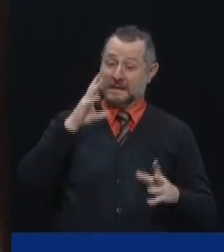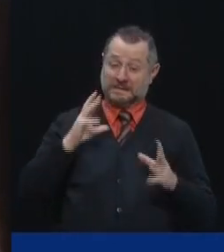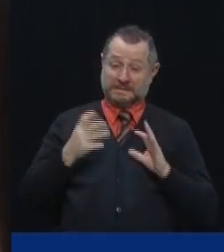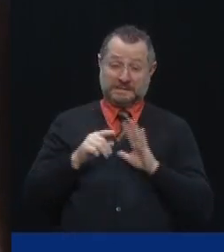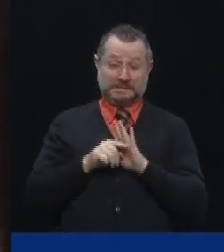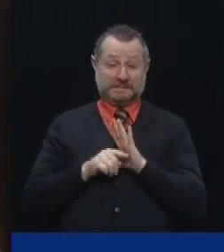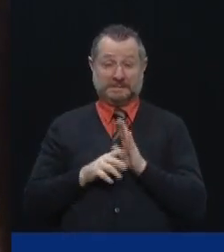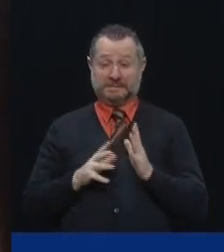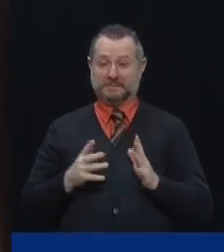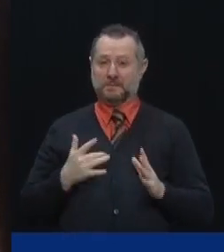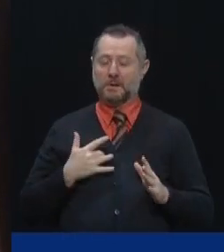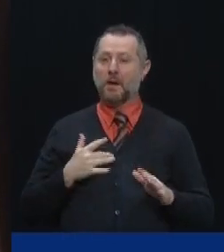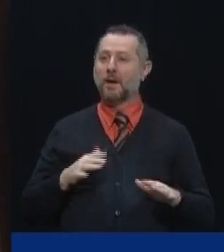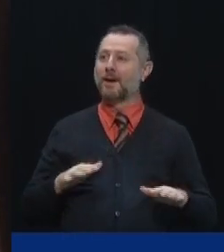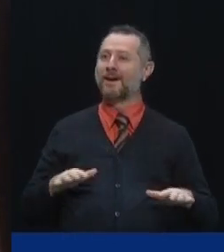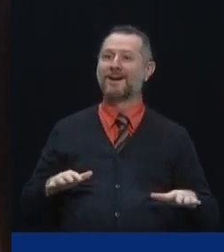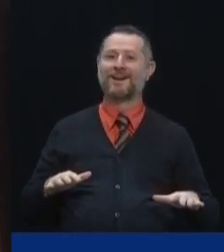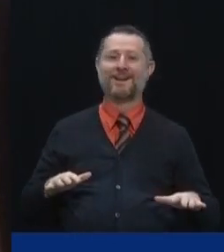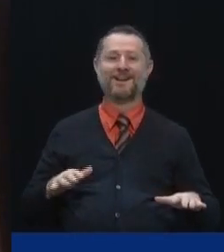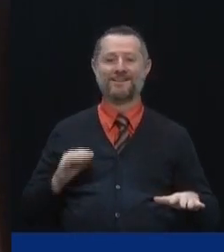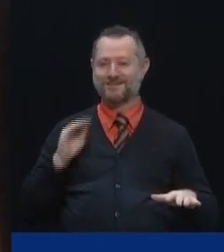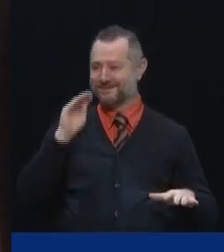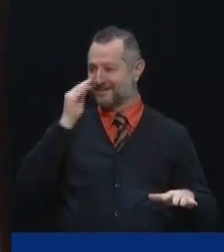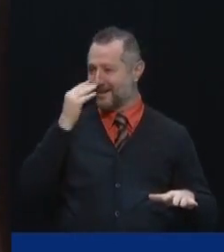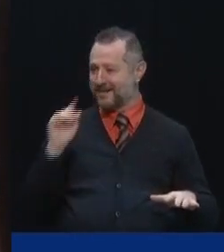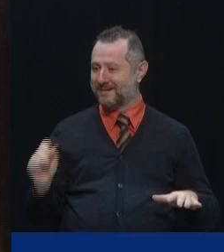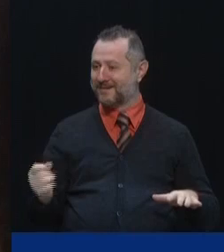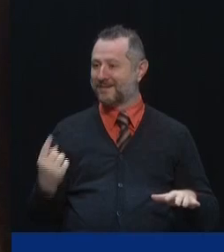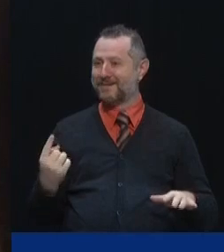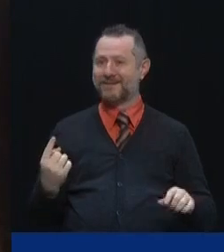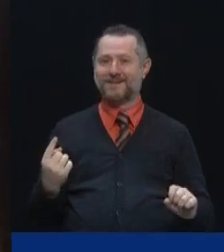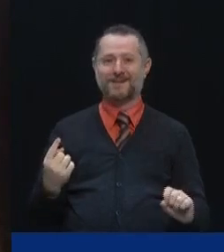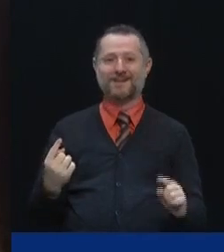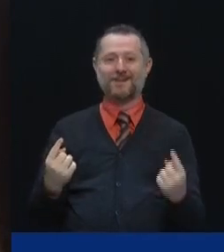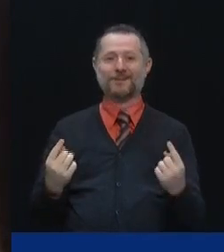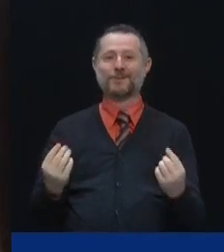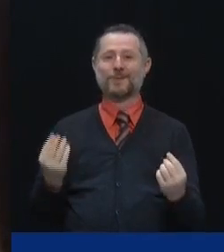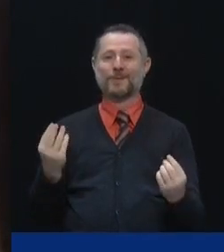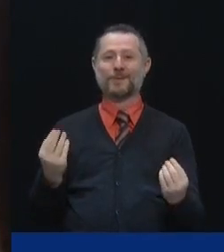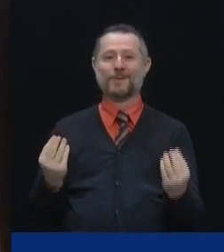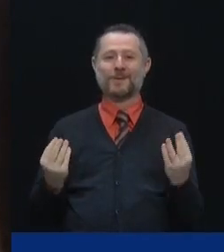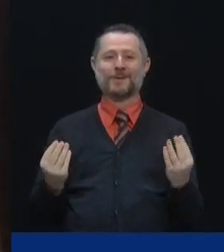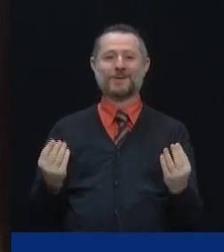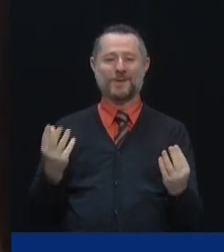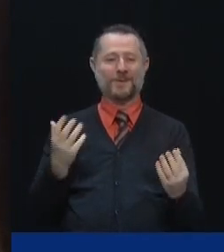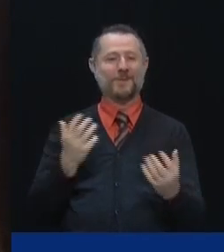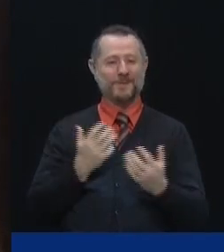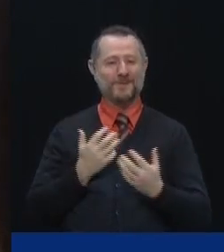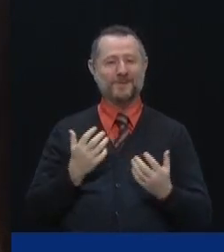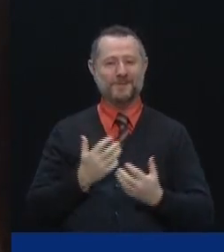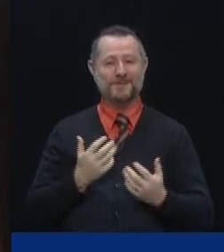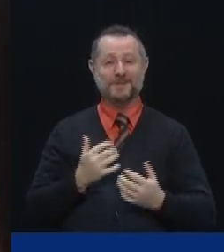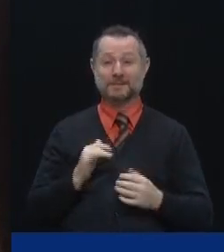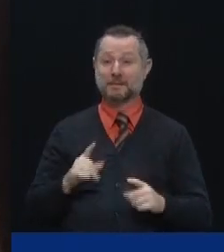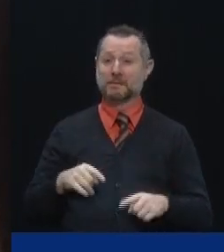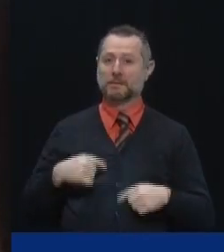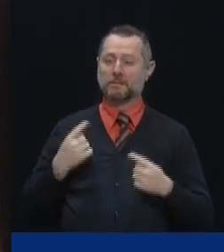the flower appear magically from the earth that you thought was barren and